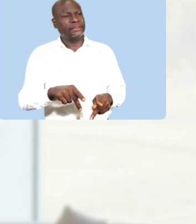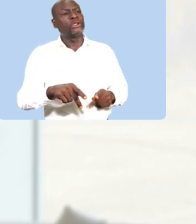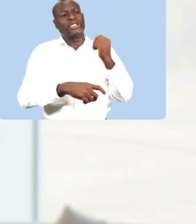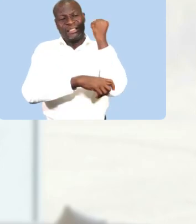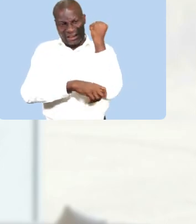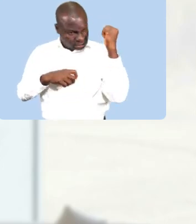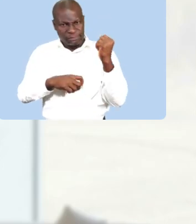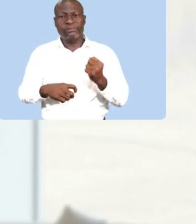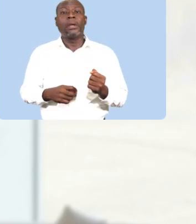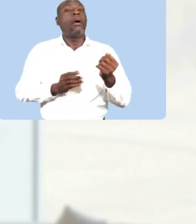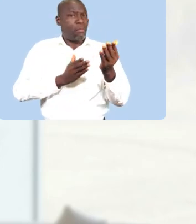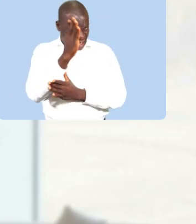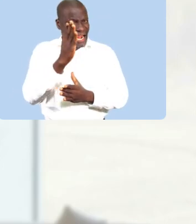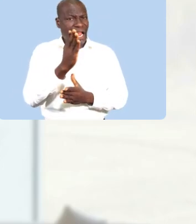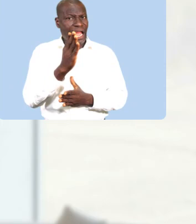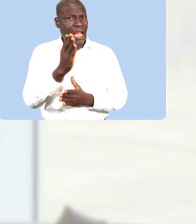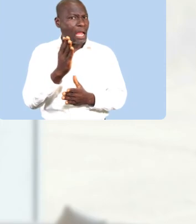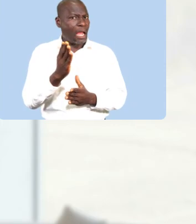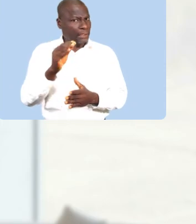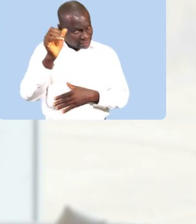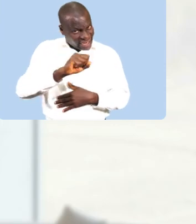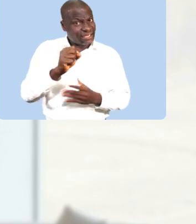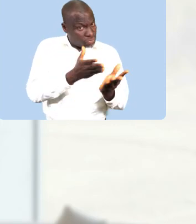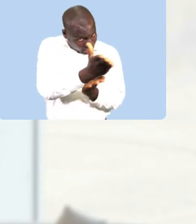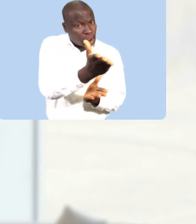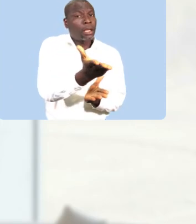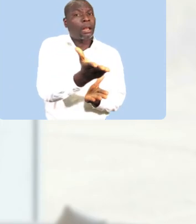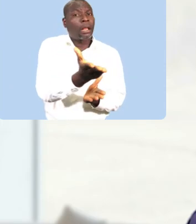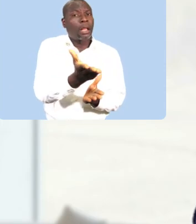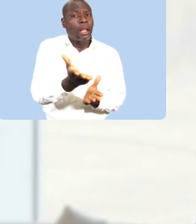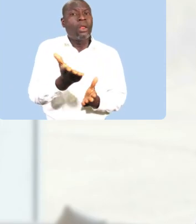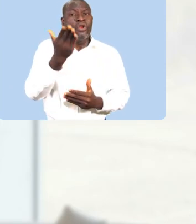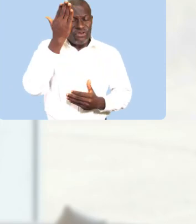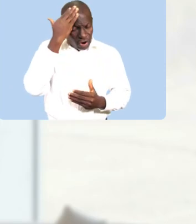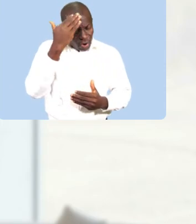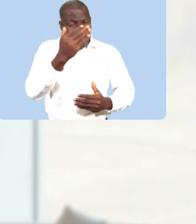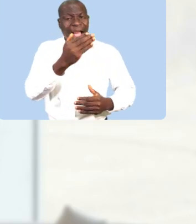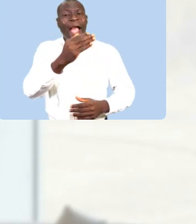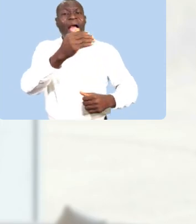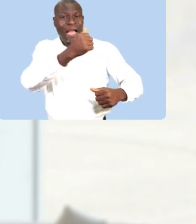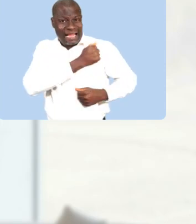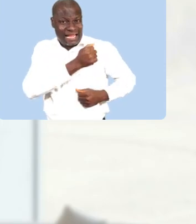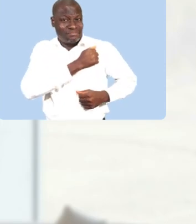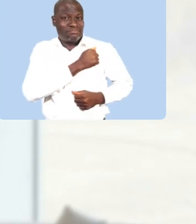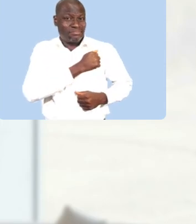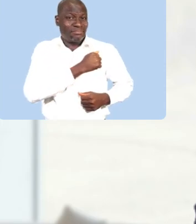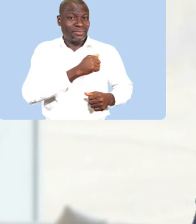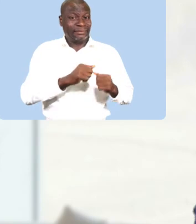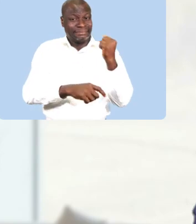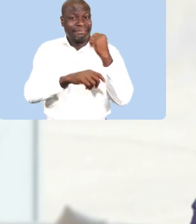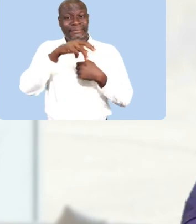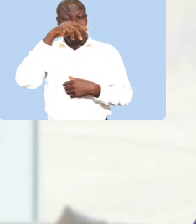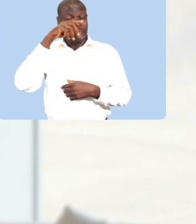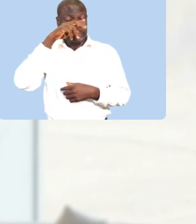adwuma no ye nim se arm robbery e wo wiase demum se ye de ekọ emramu ni akoya